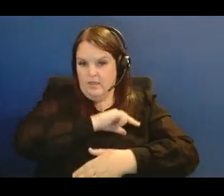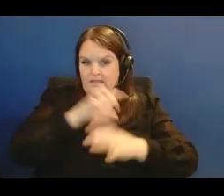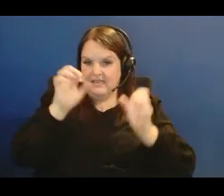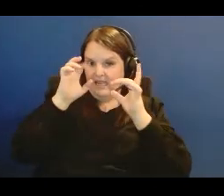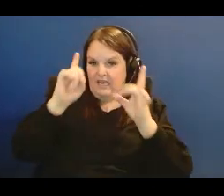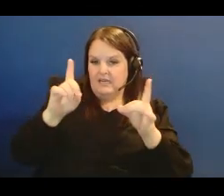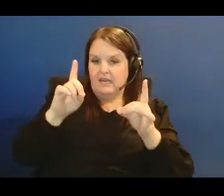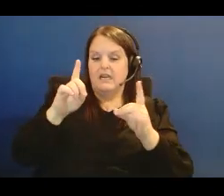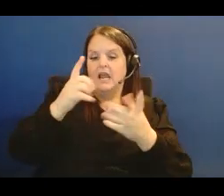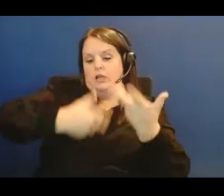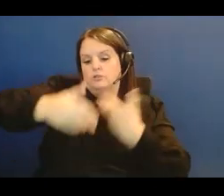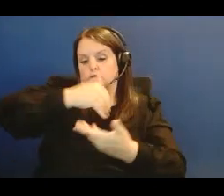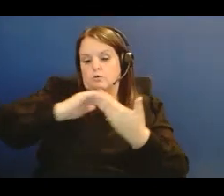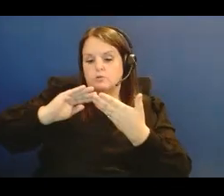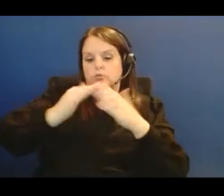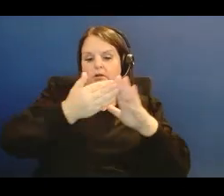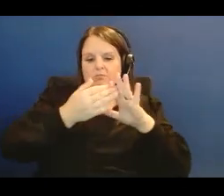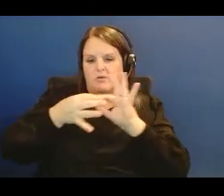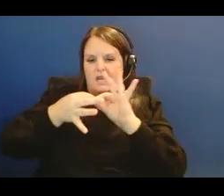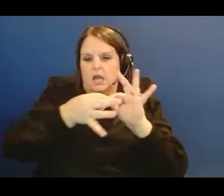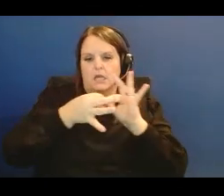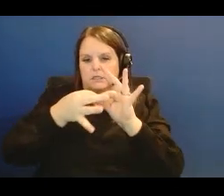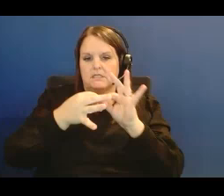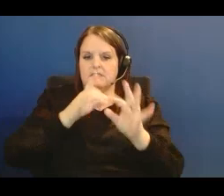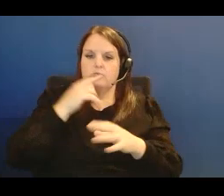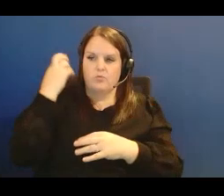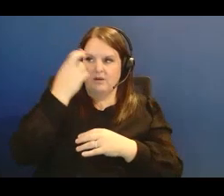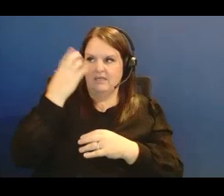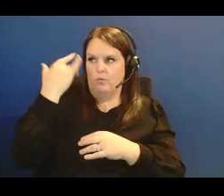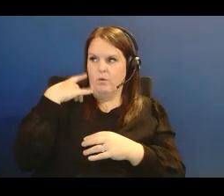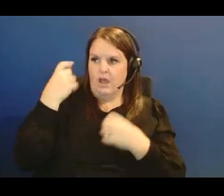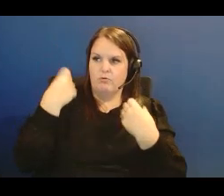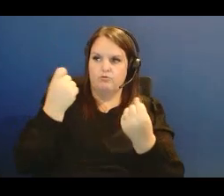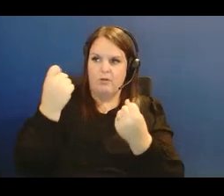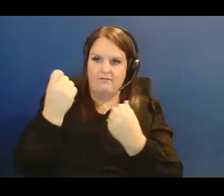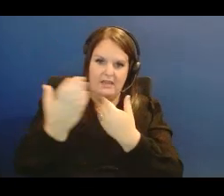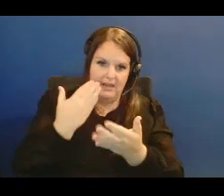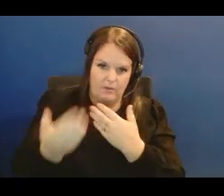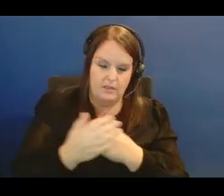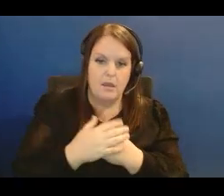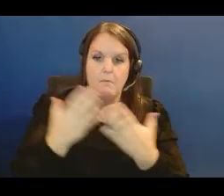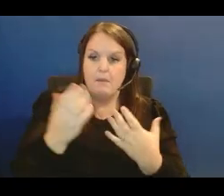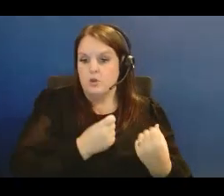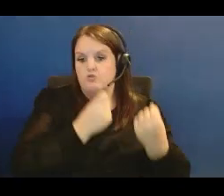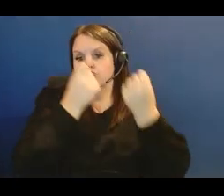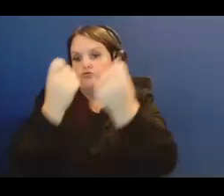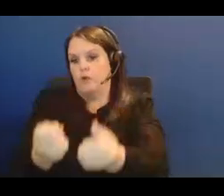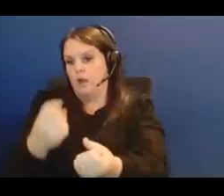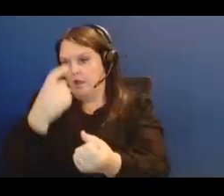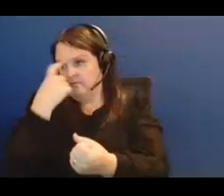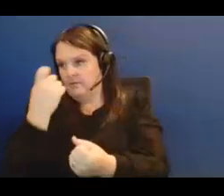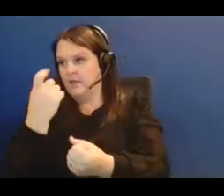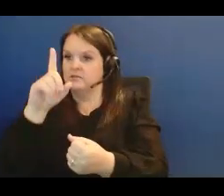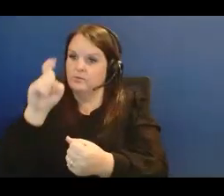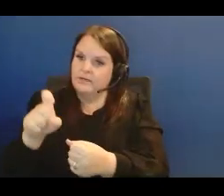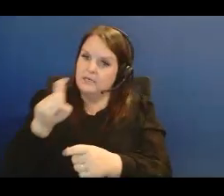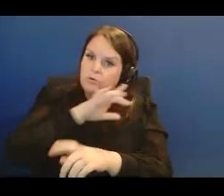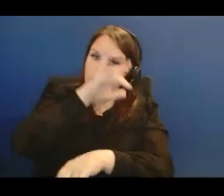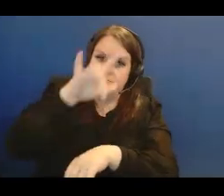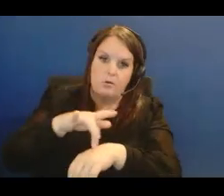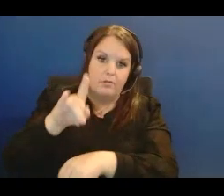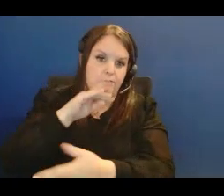community context tend to be large reasons why we're traveling in the first place. We might be traveling because we want healthcare access. We